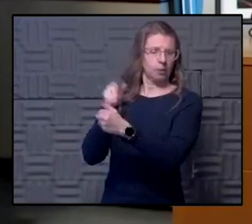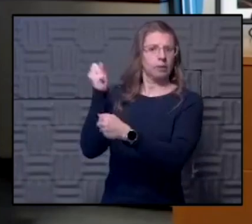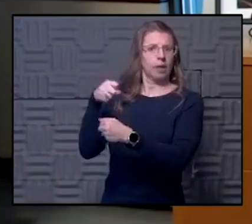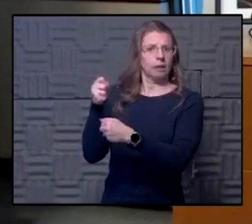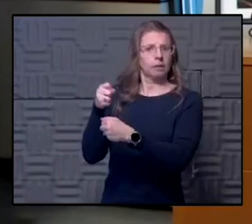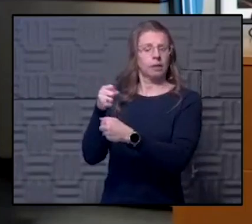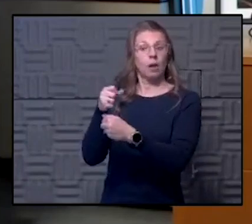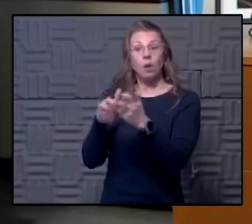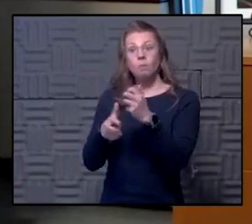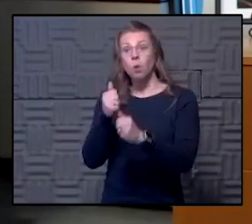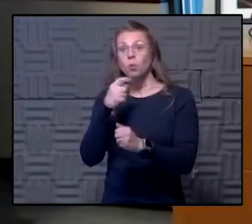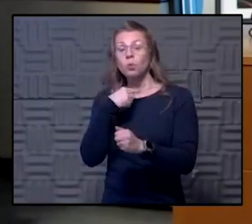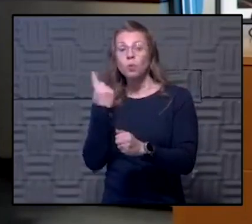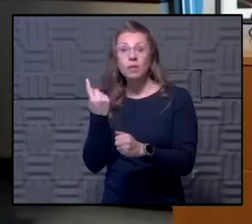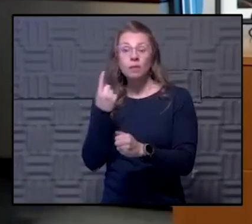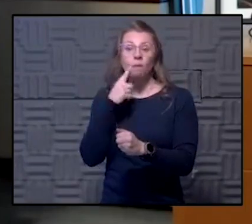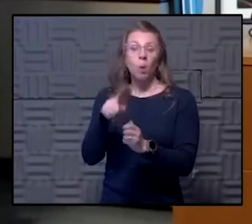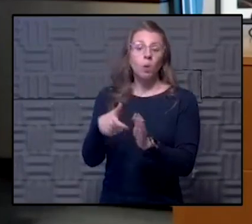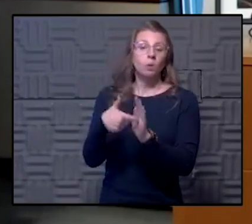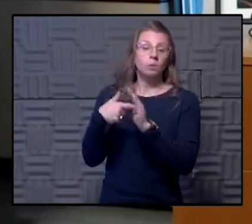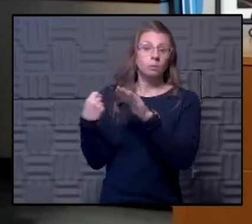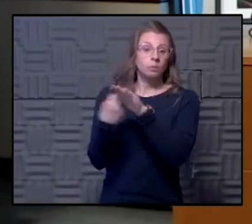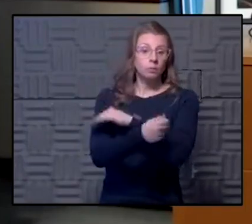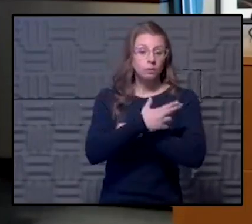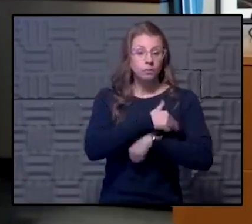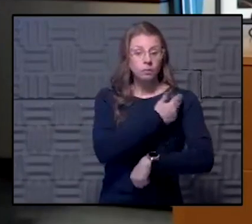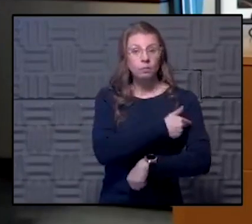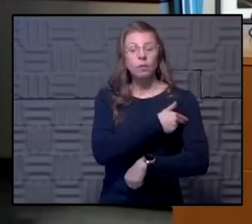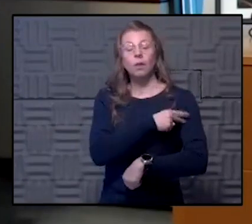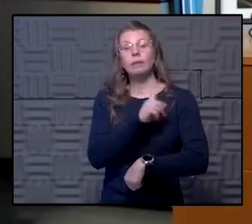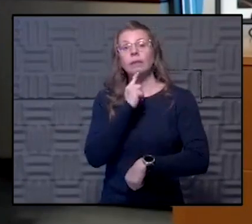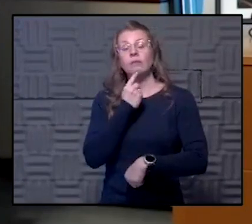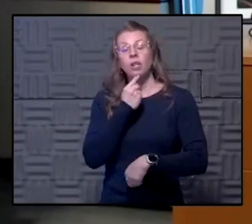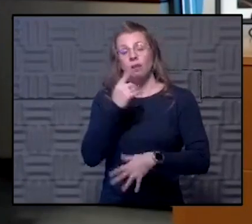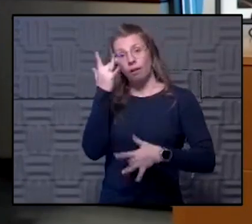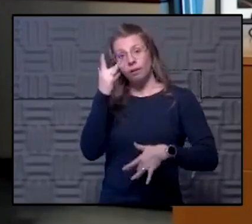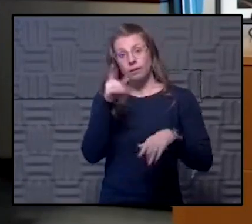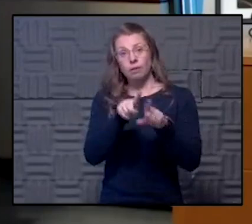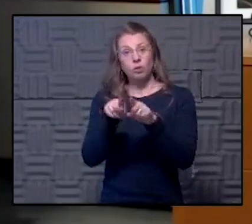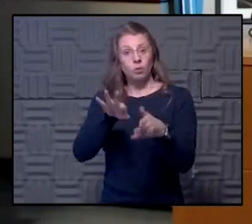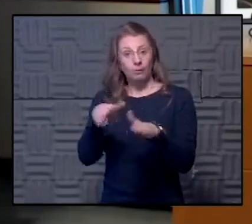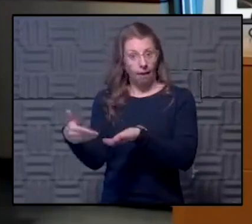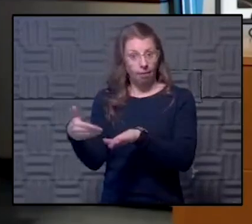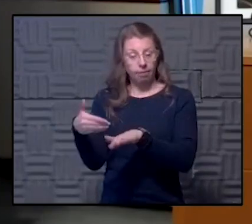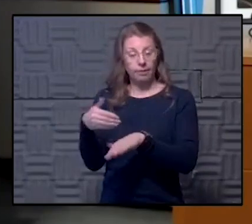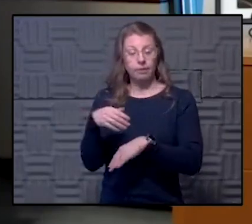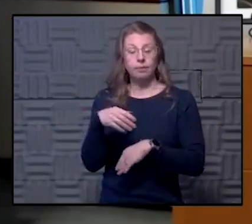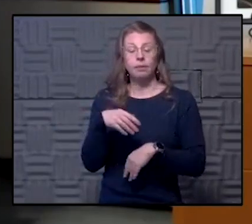most risk for requiring hospitalization, having severe illness and death, and the